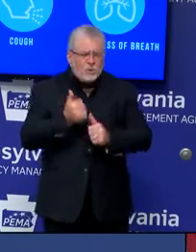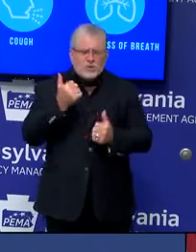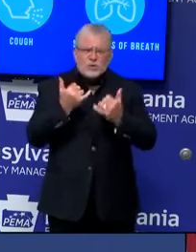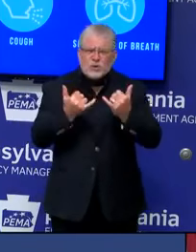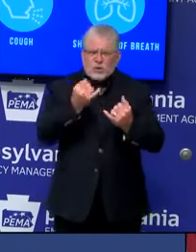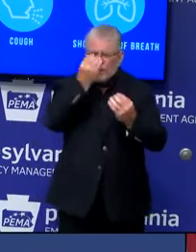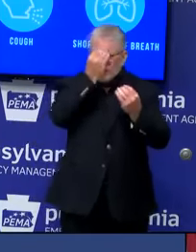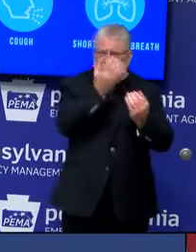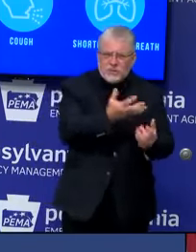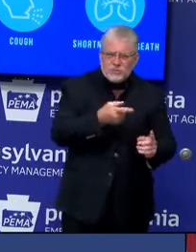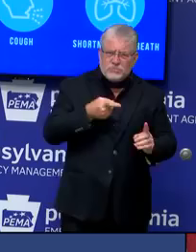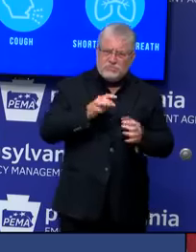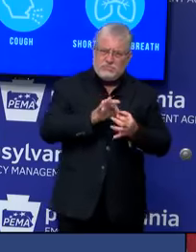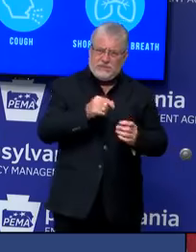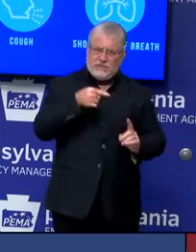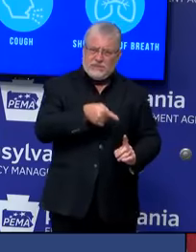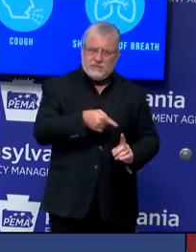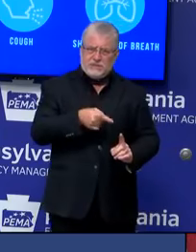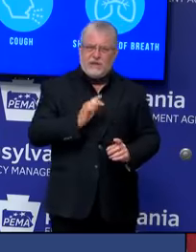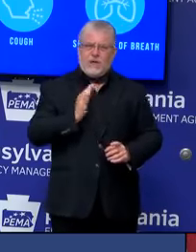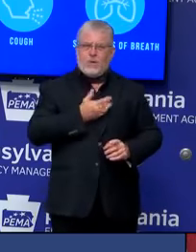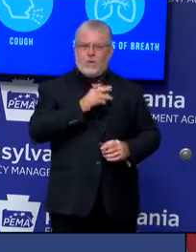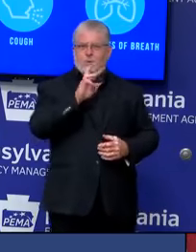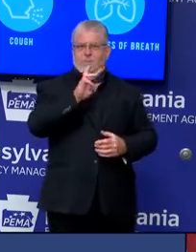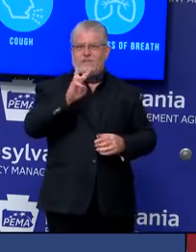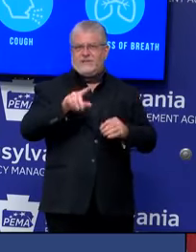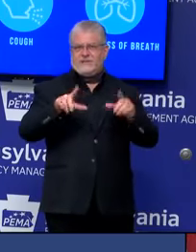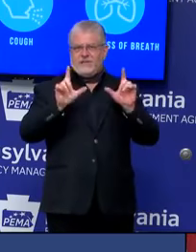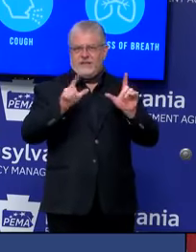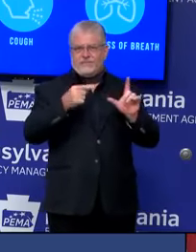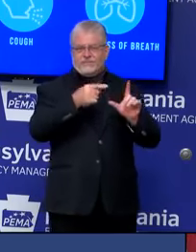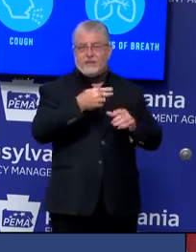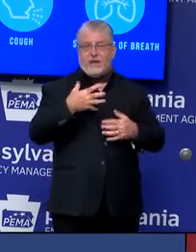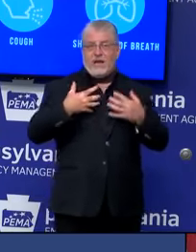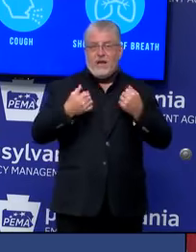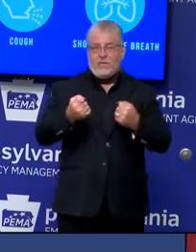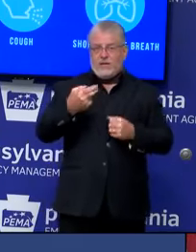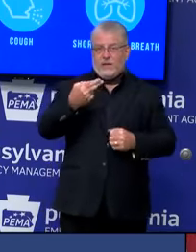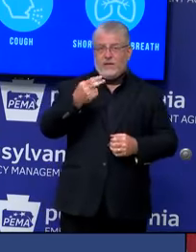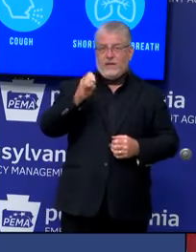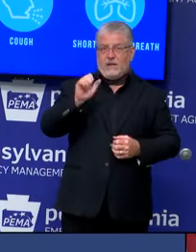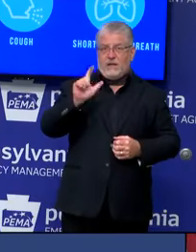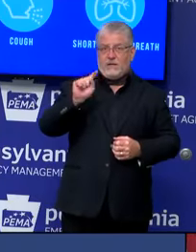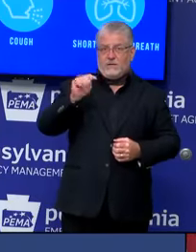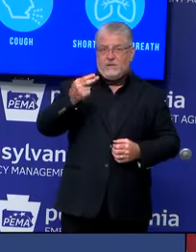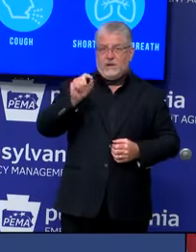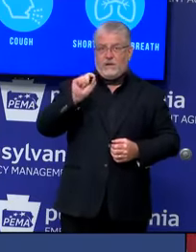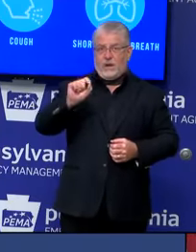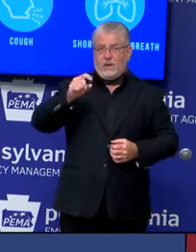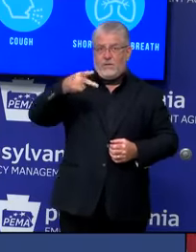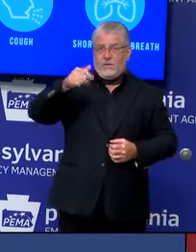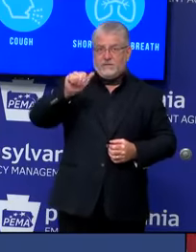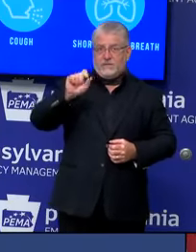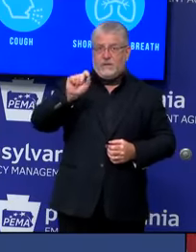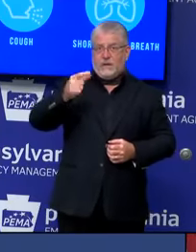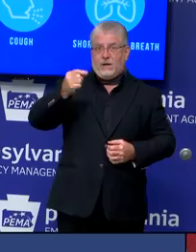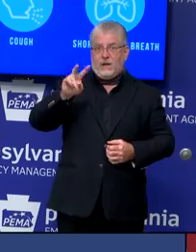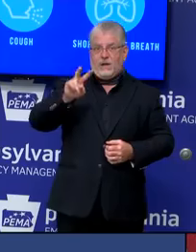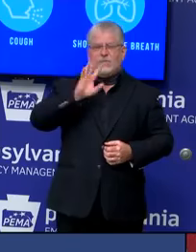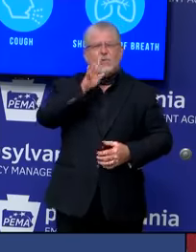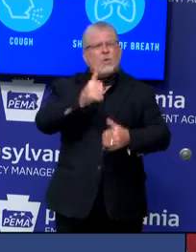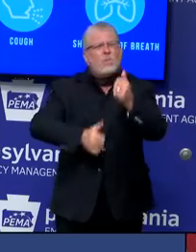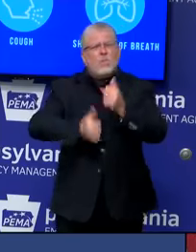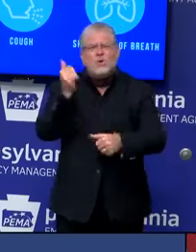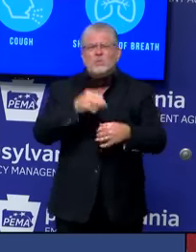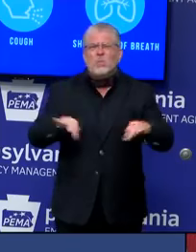please visit our website at health.pa.gov. And what is most important for Pennsylvanians to remember,